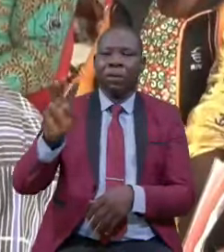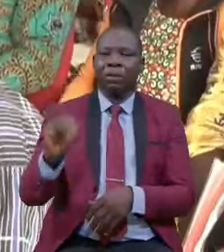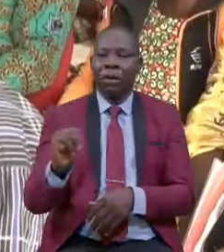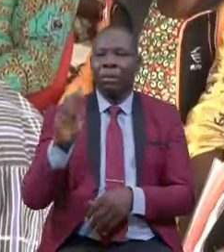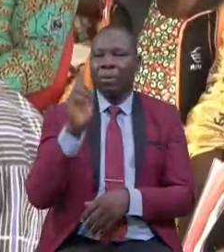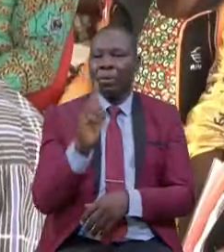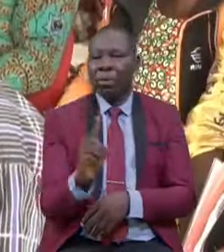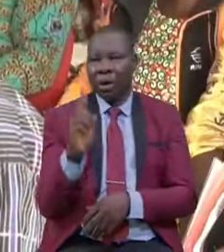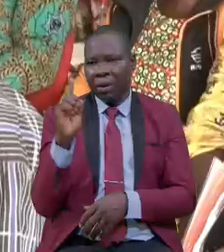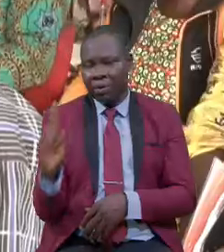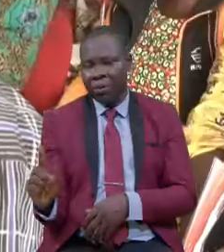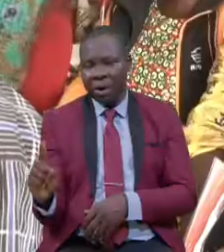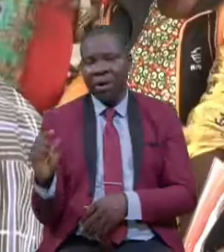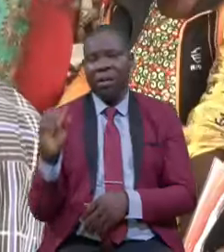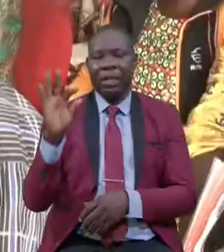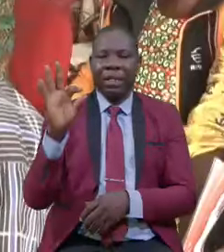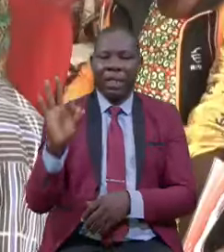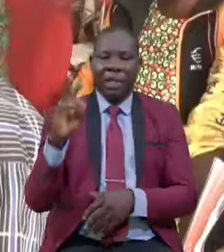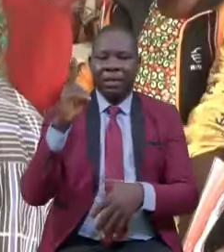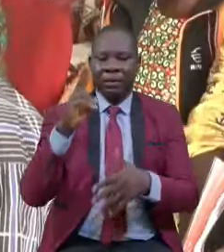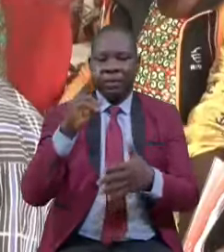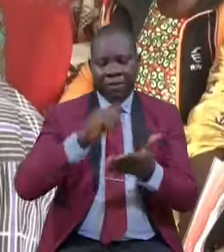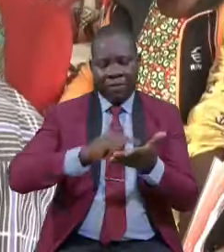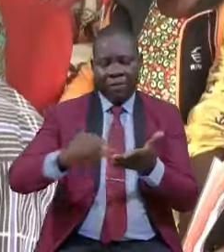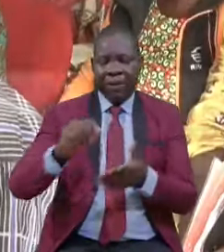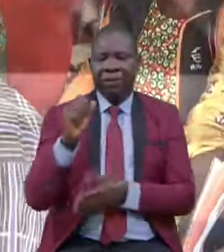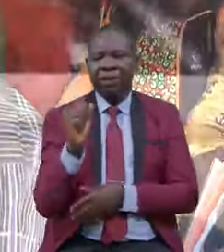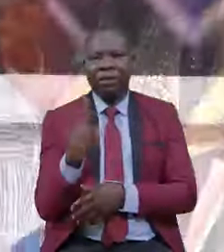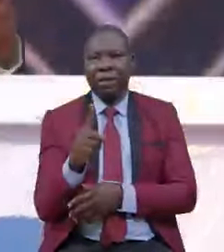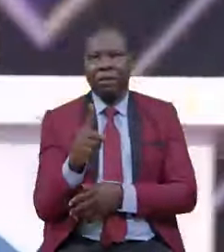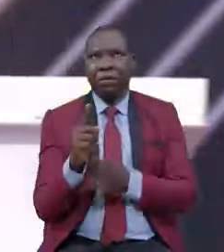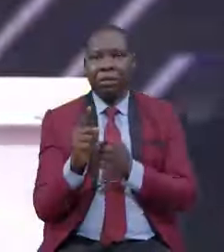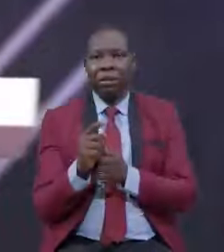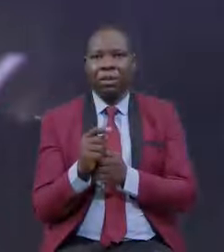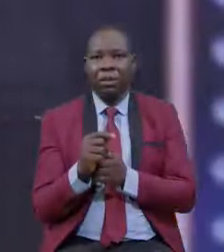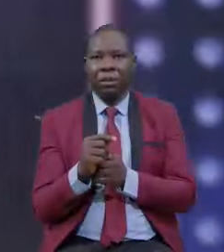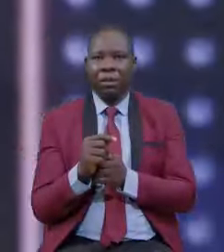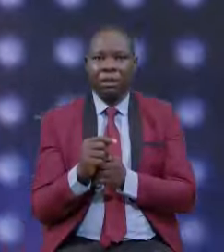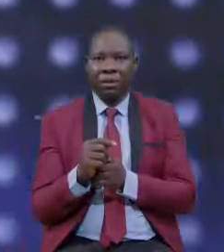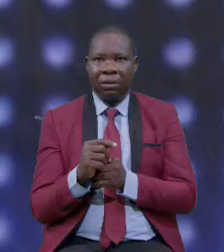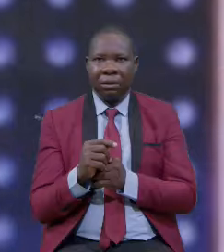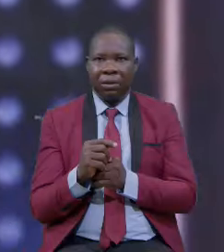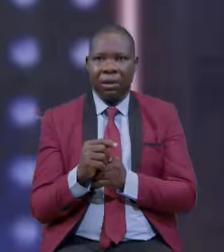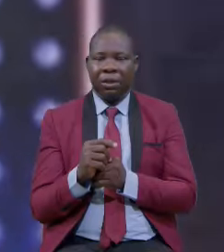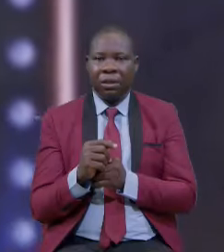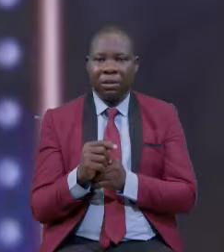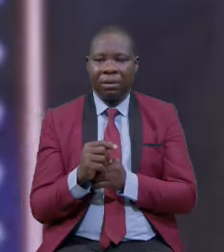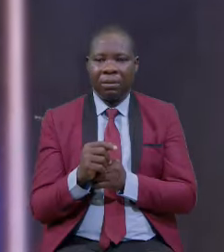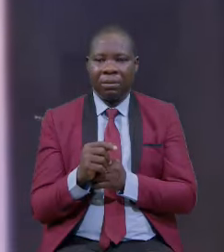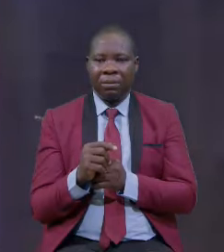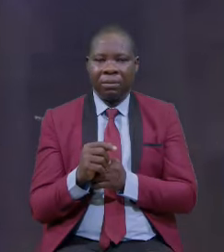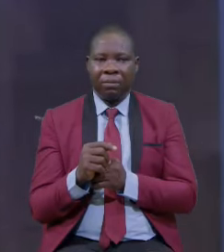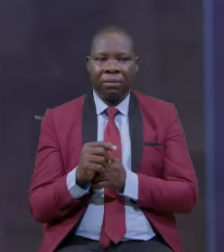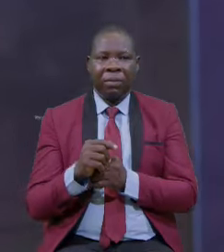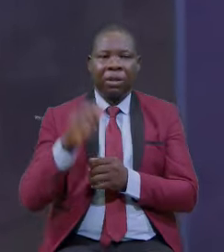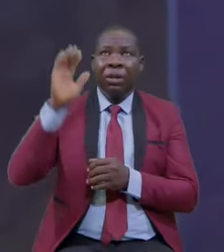11. Psalm 119, verse 11. It says, thy word have I